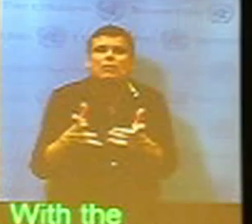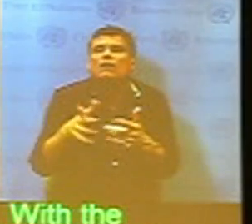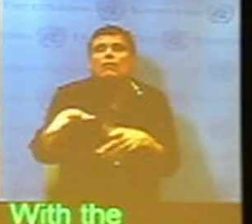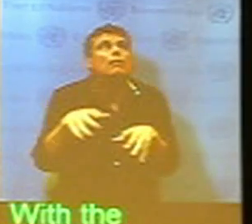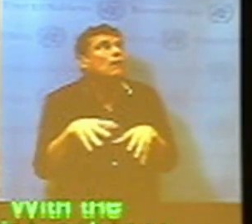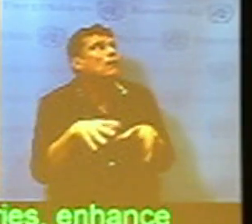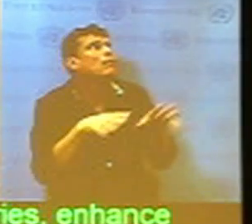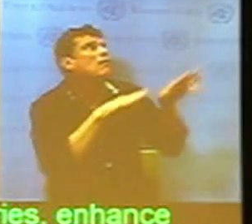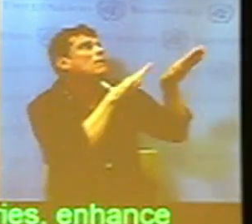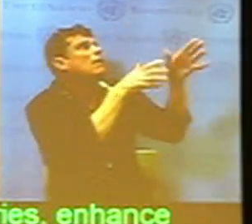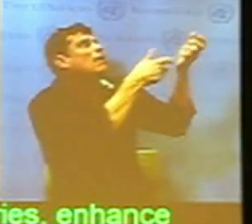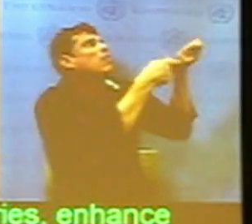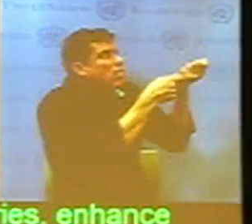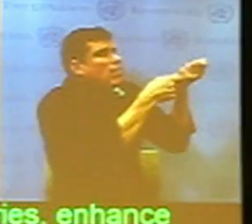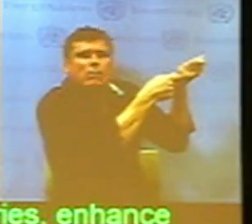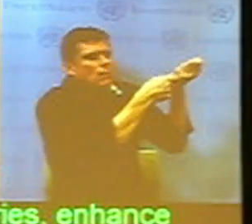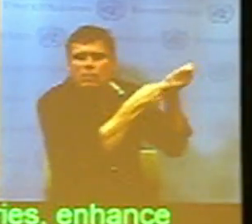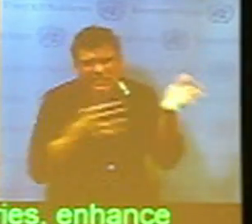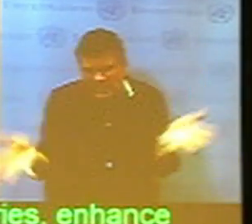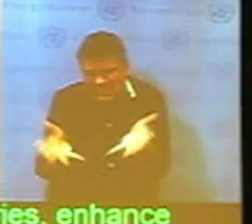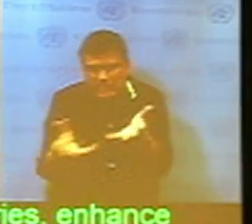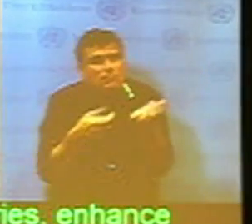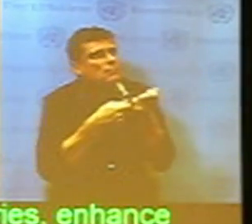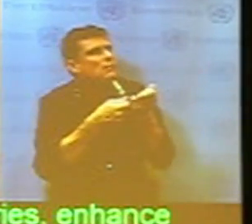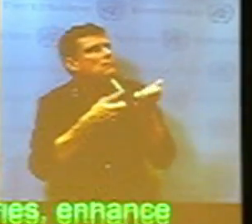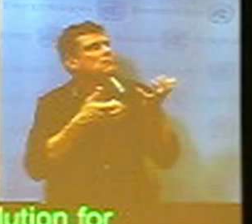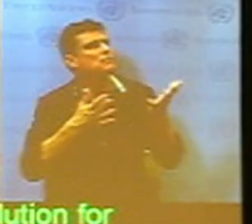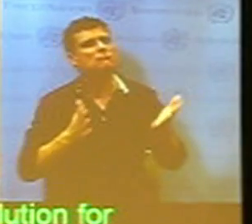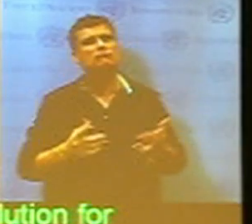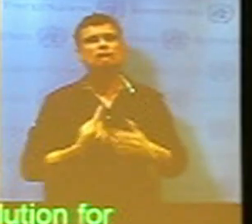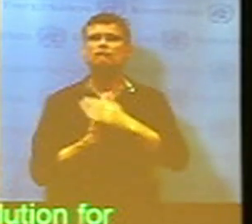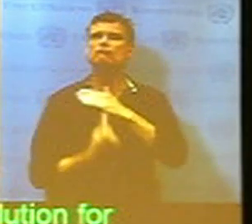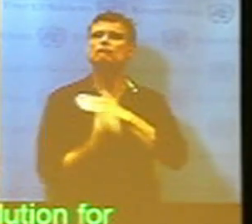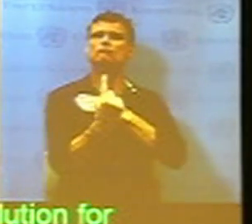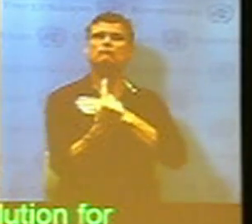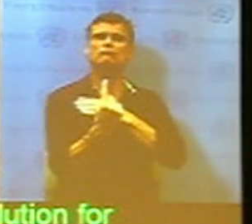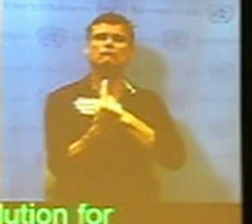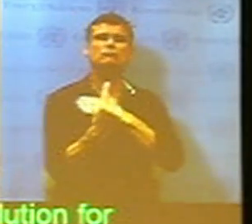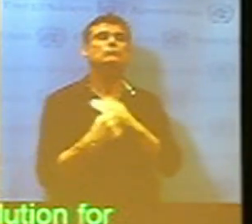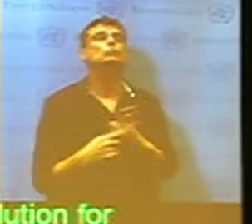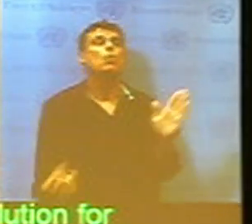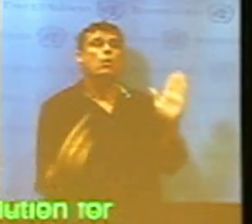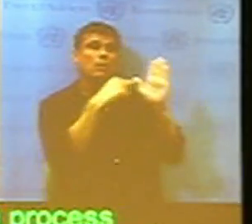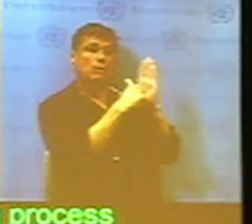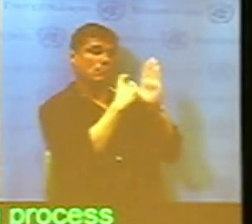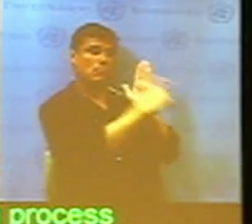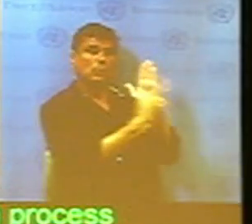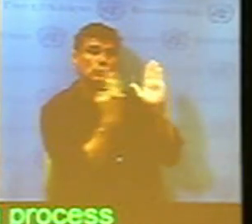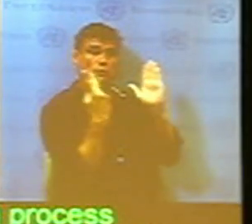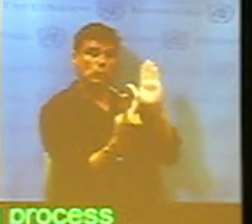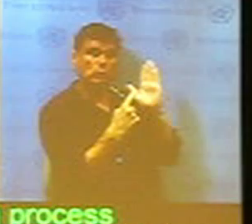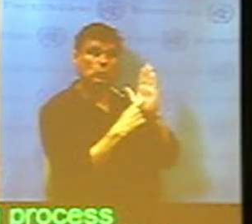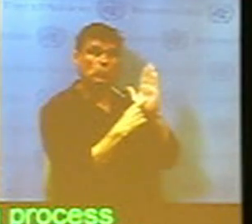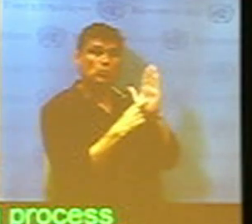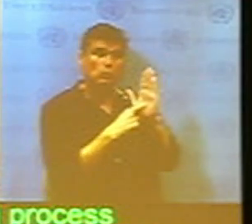sets out a process towards a global compact for safe, orderly and regular migration, which emphasises the need to protect the